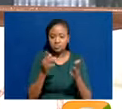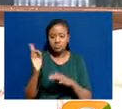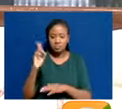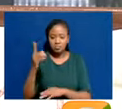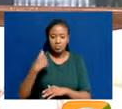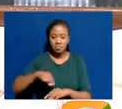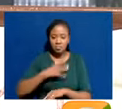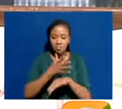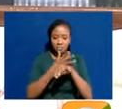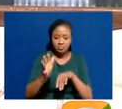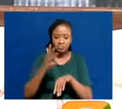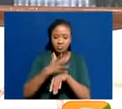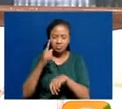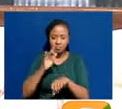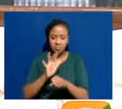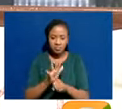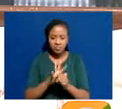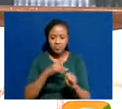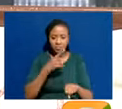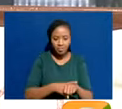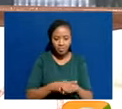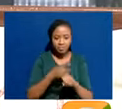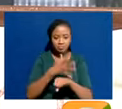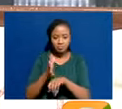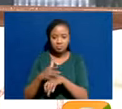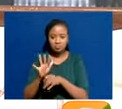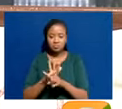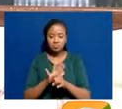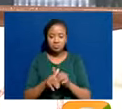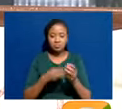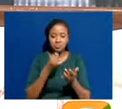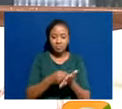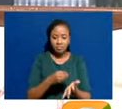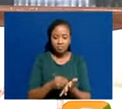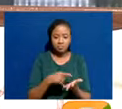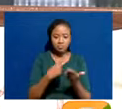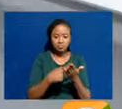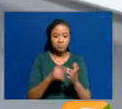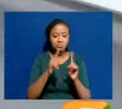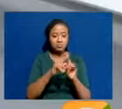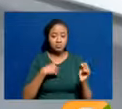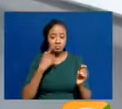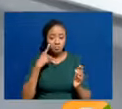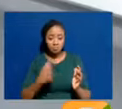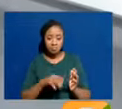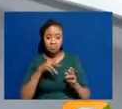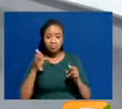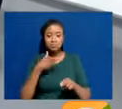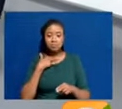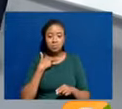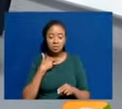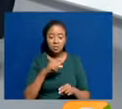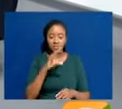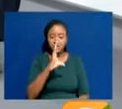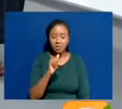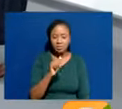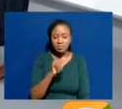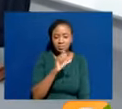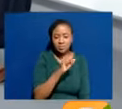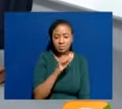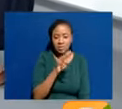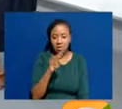much time and too much money in traffic. Yeah. In fact, that's what Reverend Canon Samuel Wainana was referring to, who's moved to